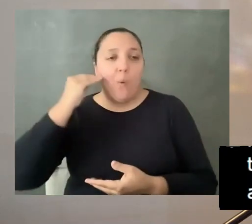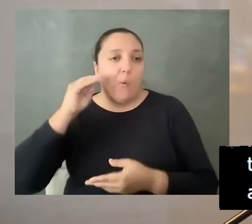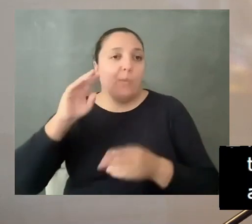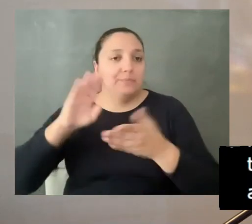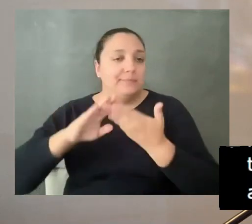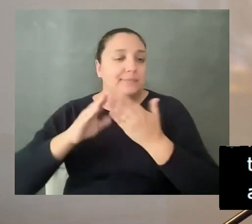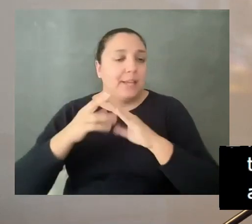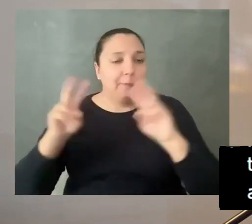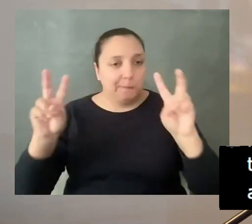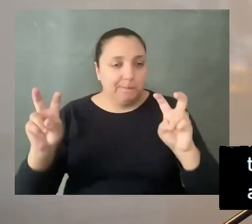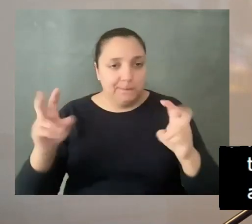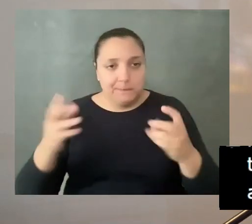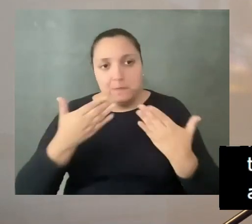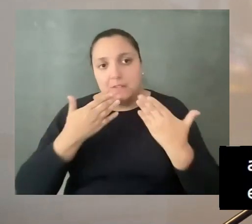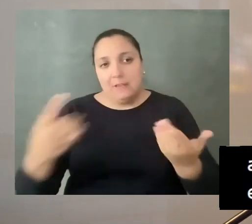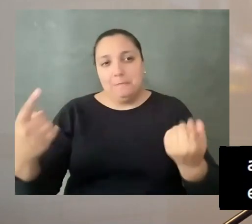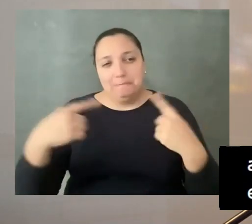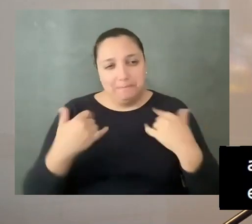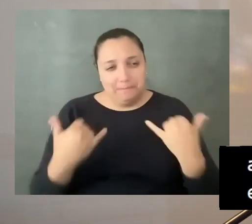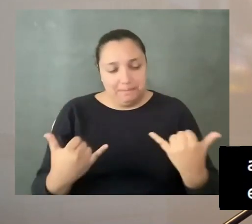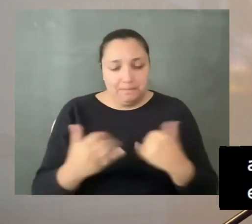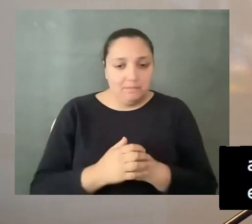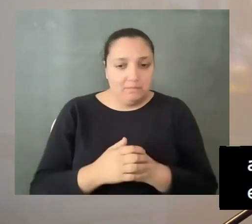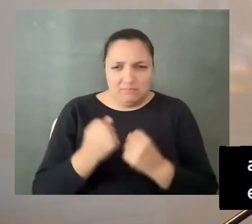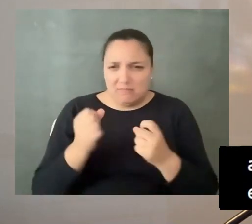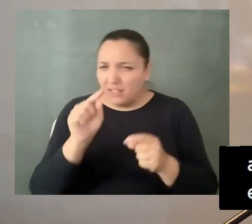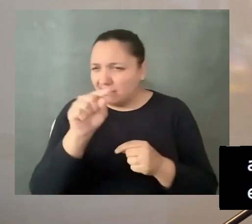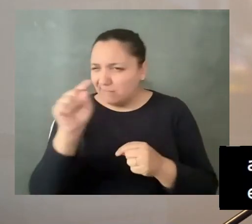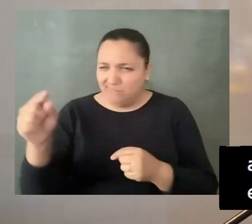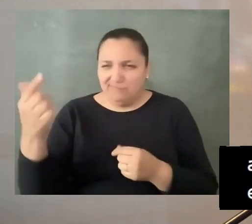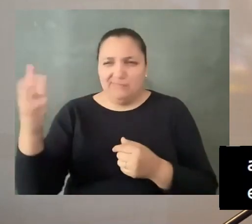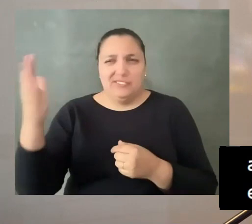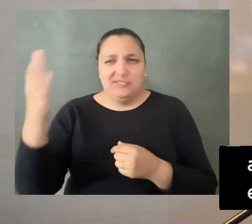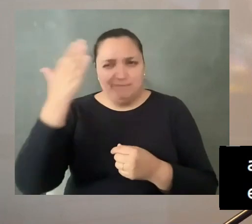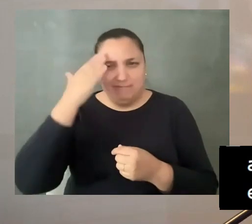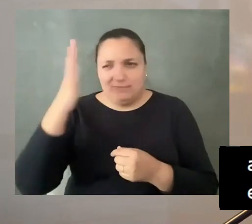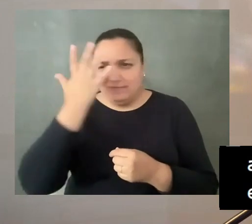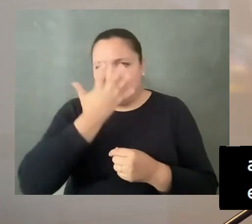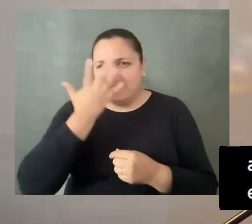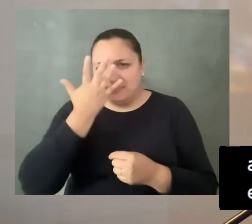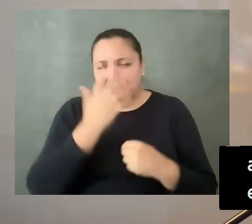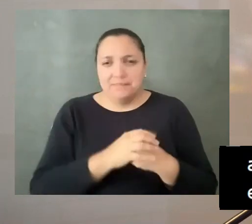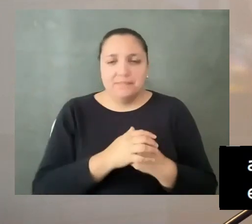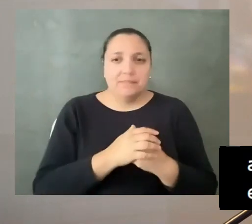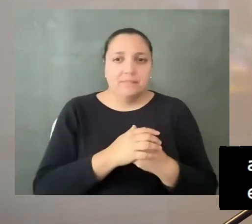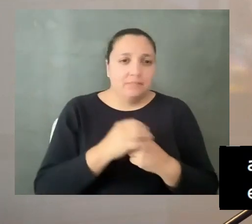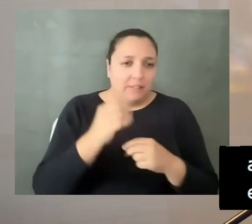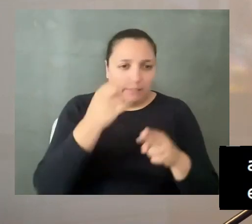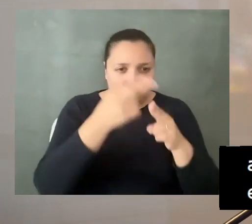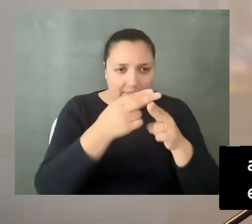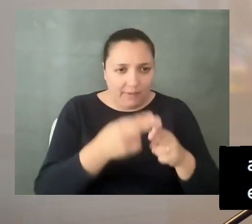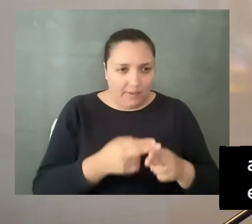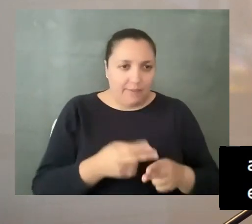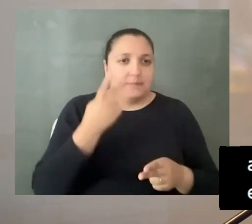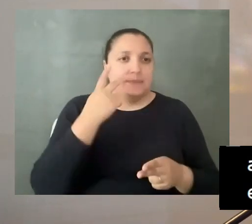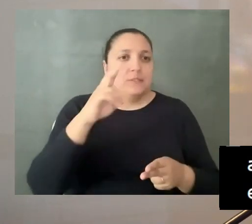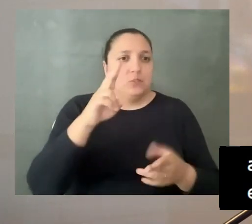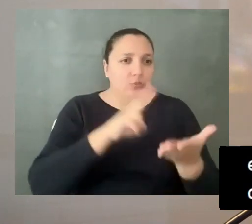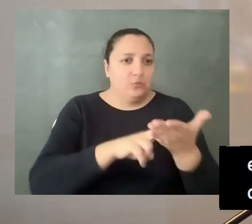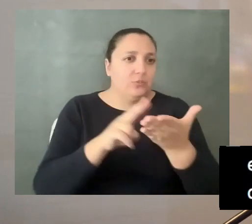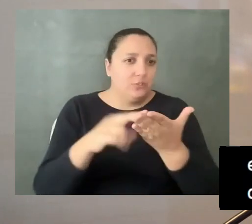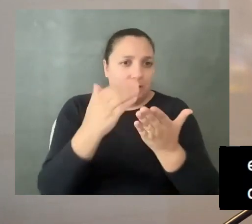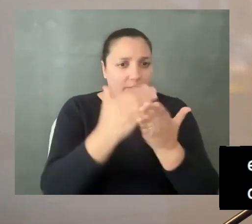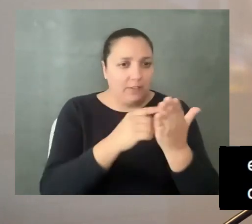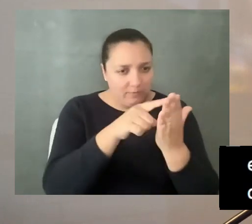today. I see many familiar faces in the audience and also names on the registration list, so I'll see later if they're not here